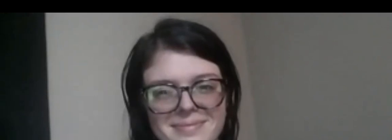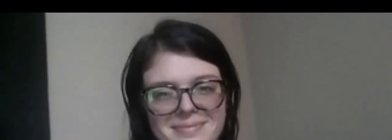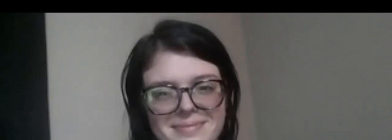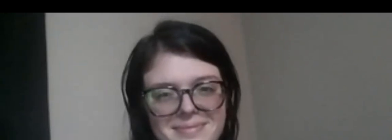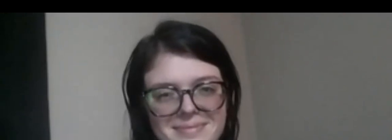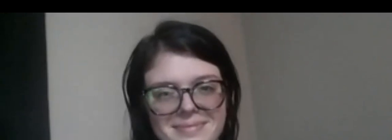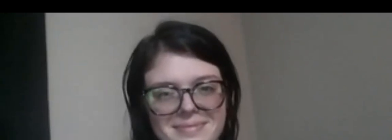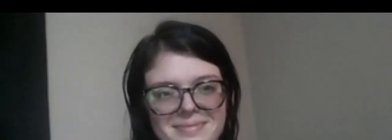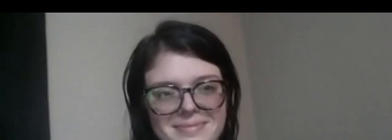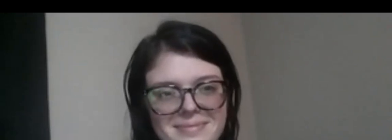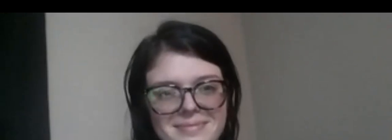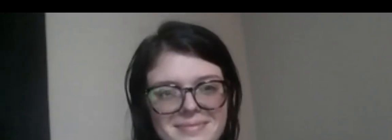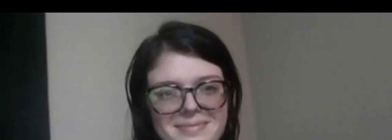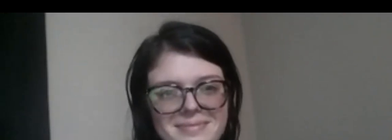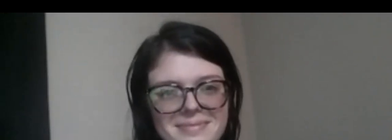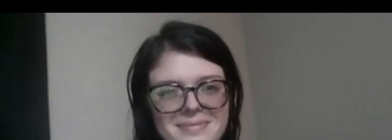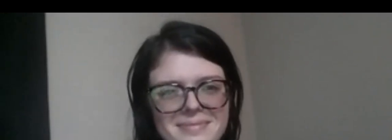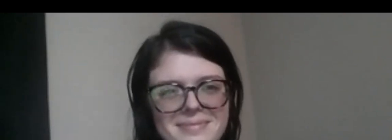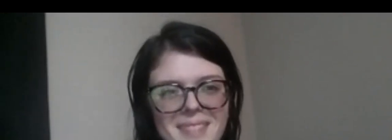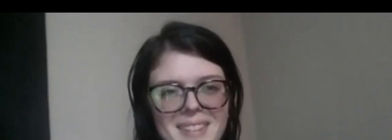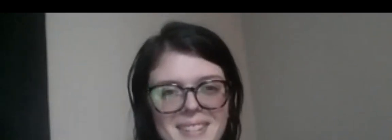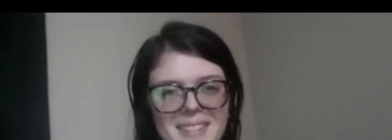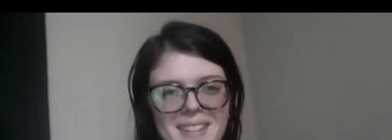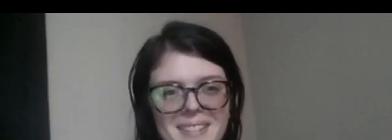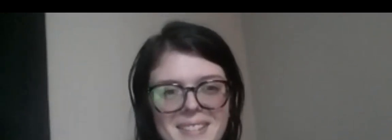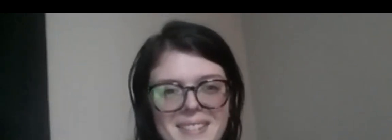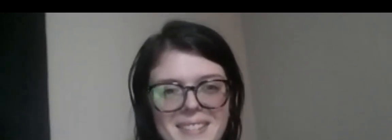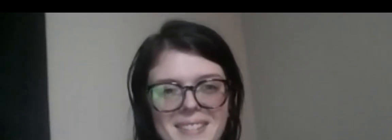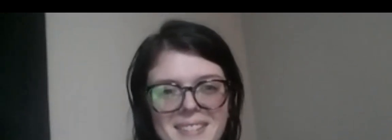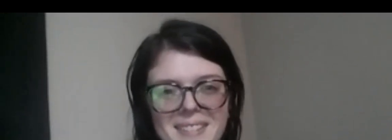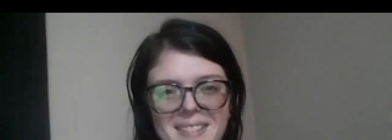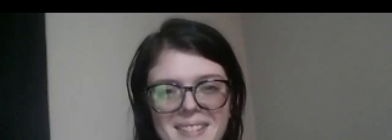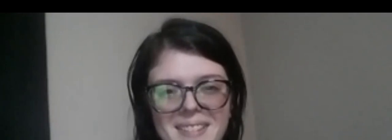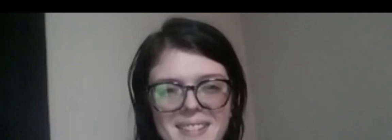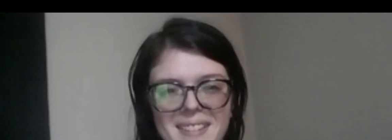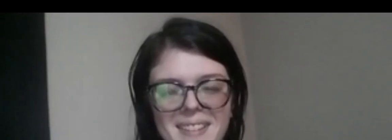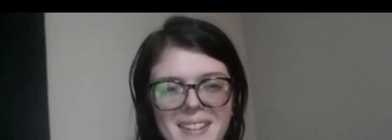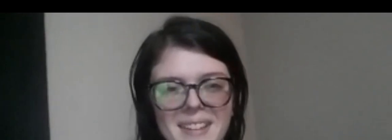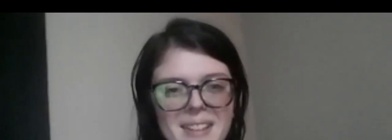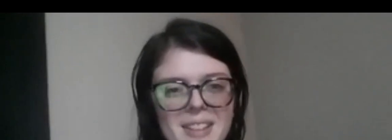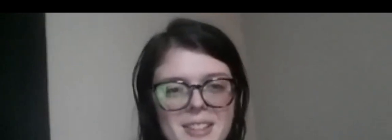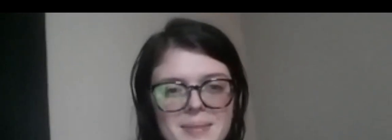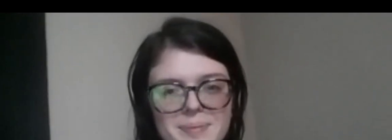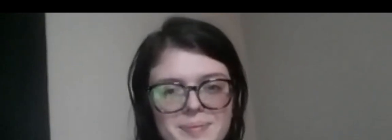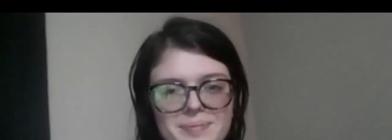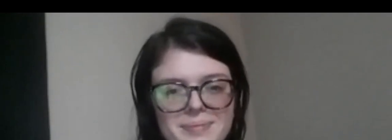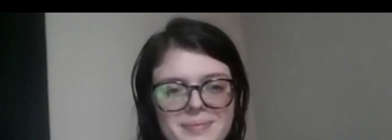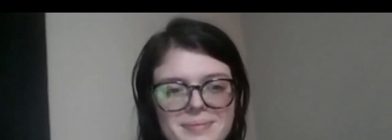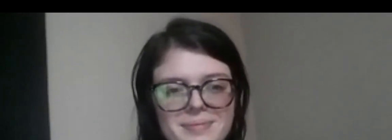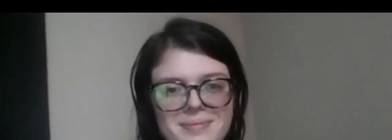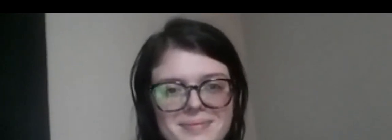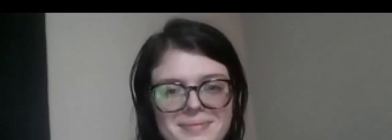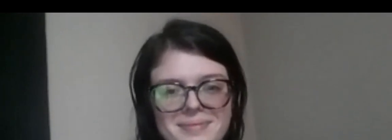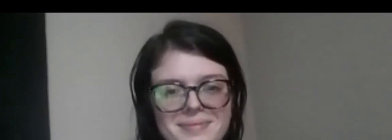was it's interesting because fashion was something that I never really thought of